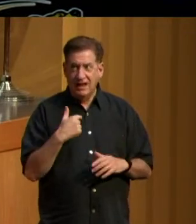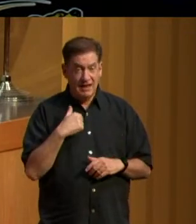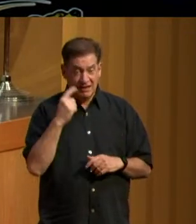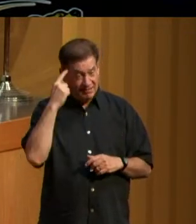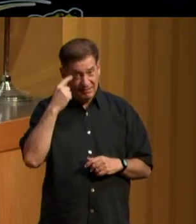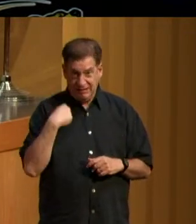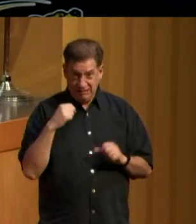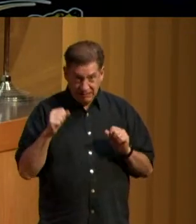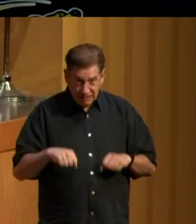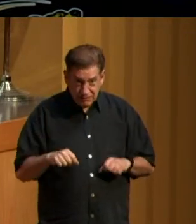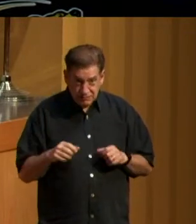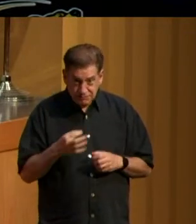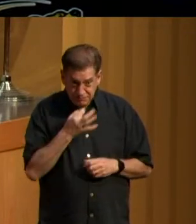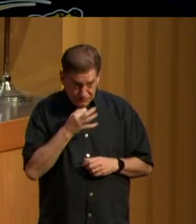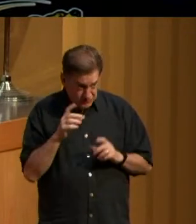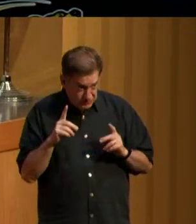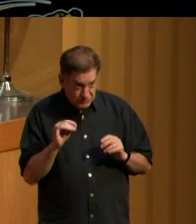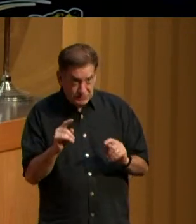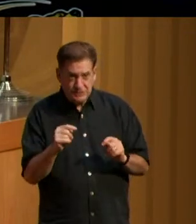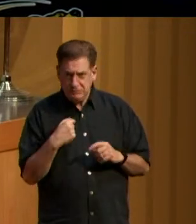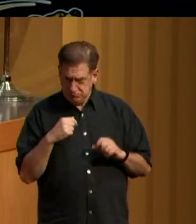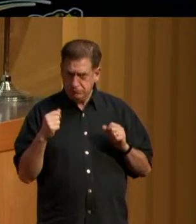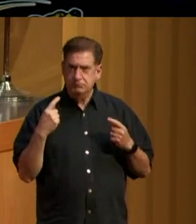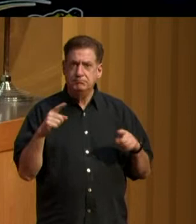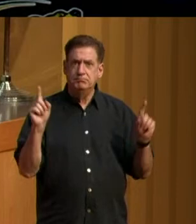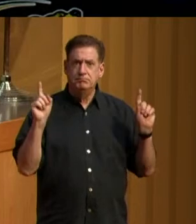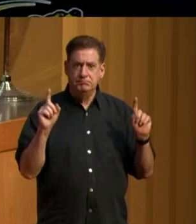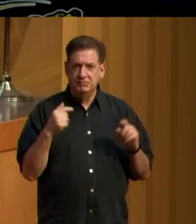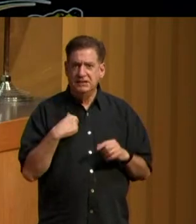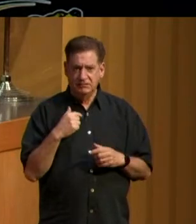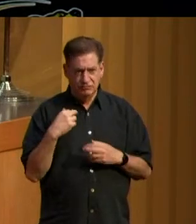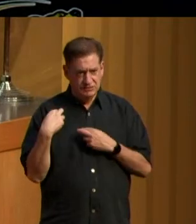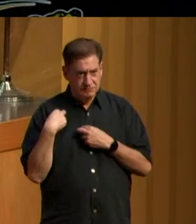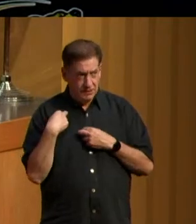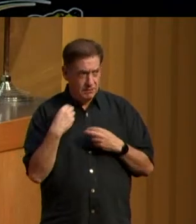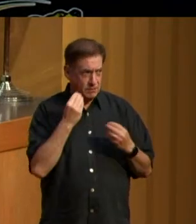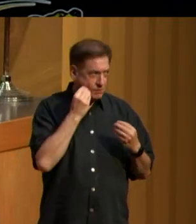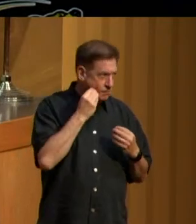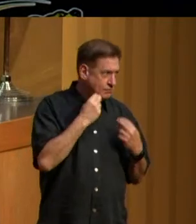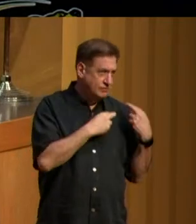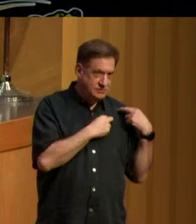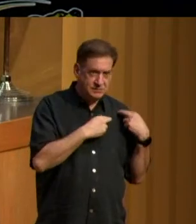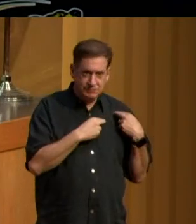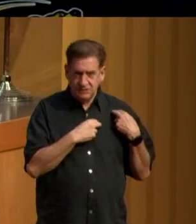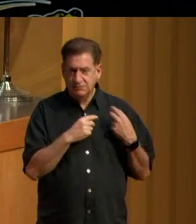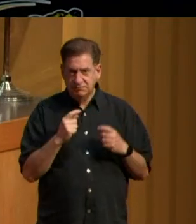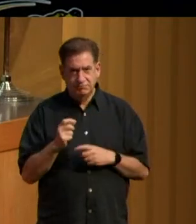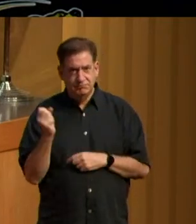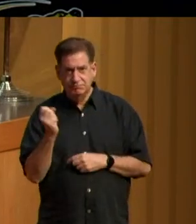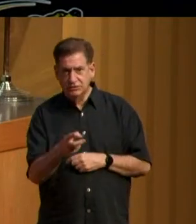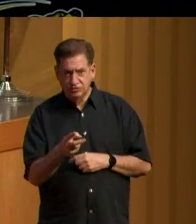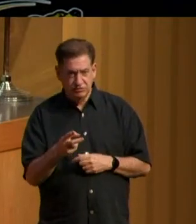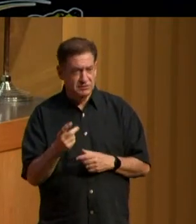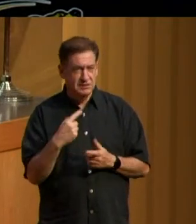it, having 4 kids, a husband, a home, and responsibilities, but came back as a pitcher and came back